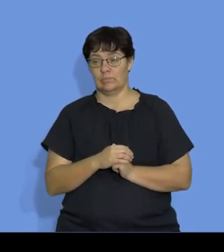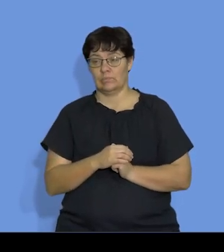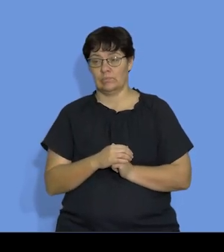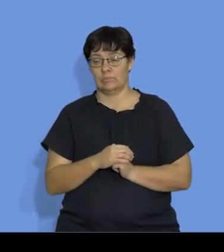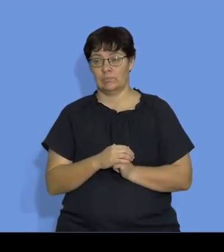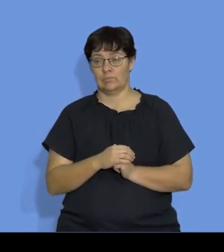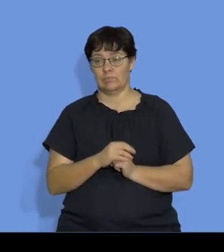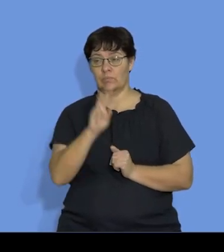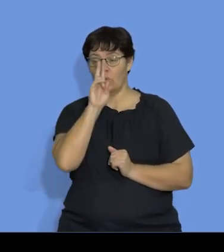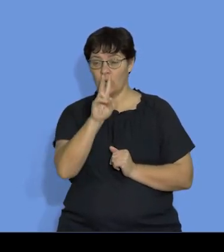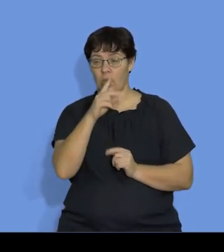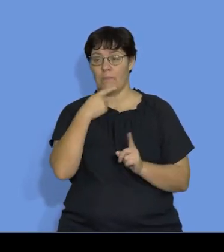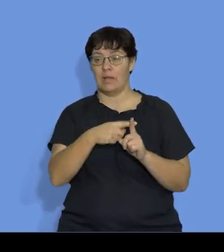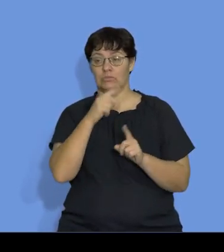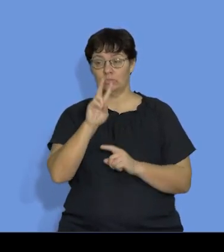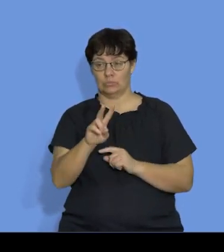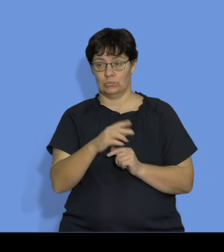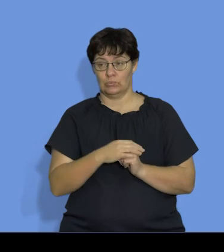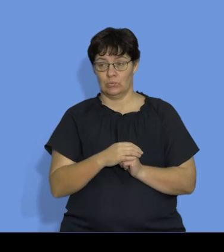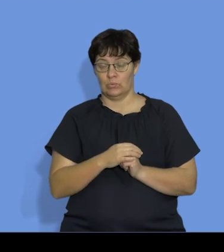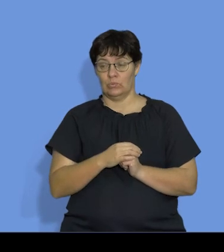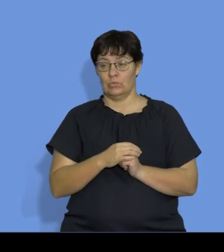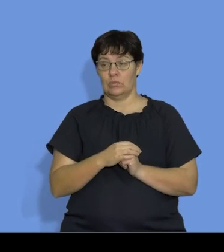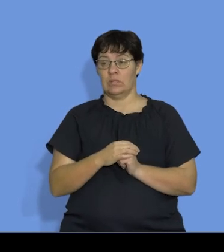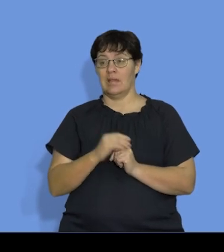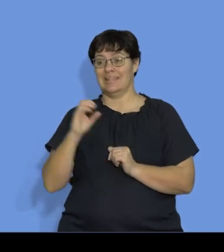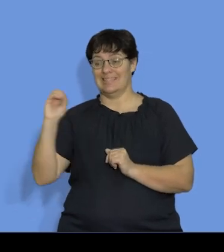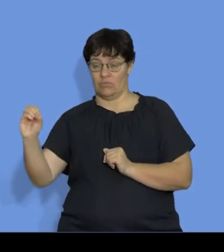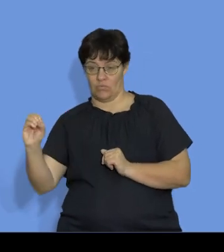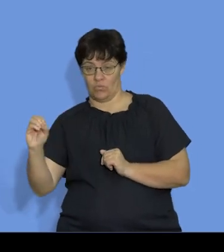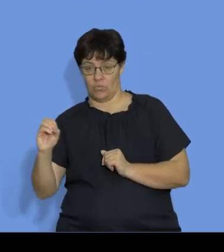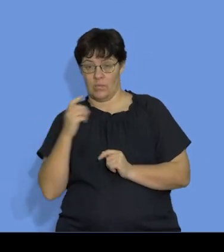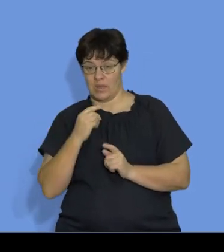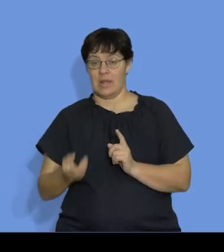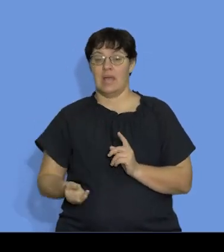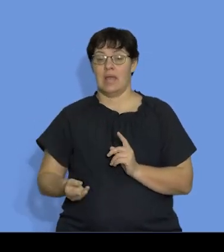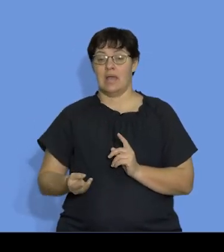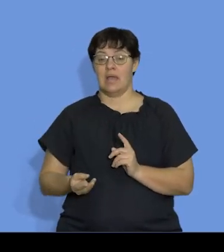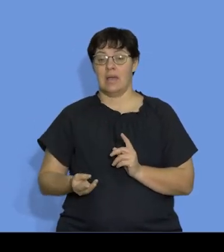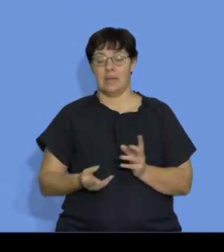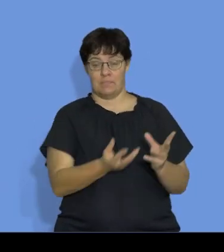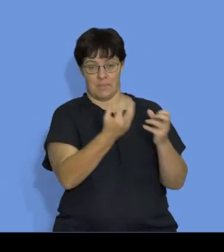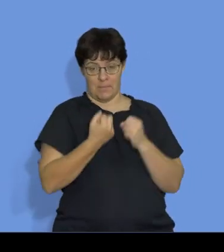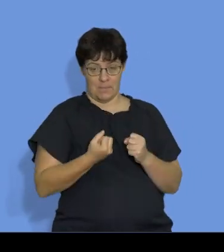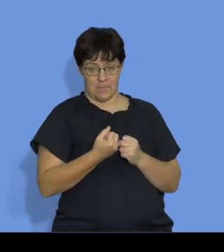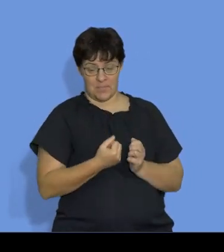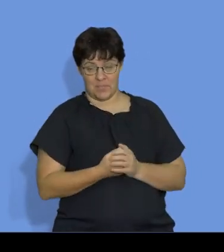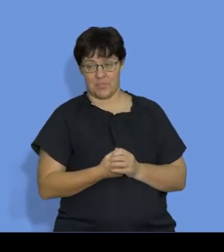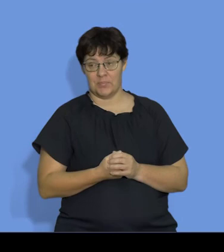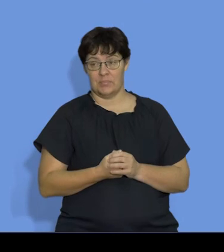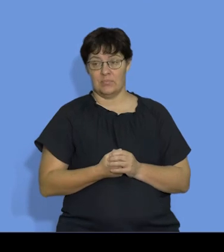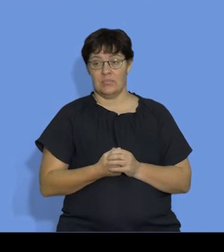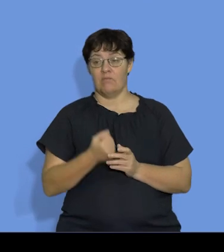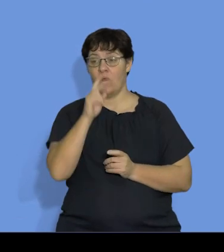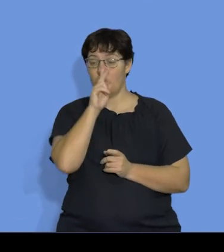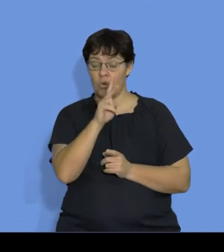+2 to 0, that is the gain. But if we look at from +4